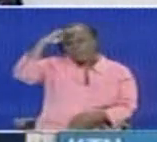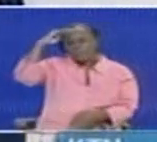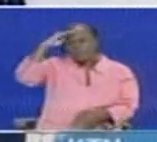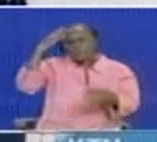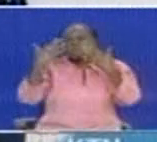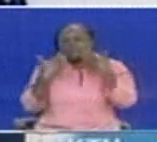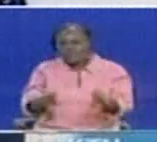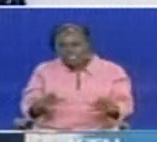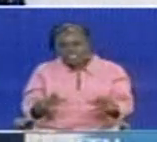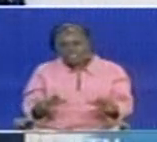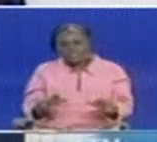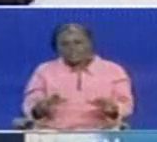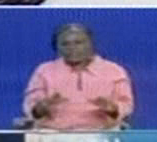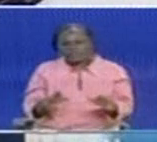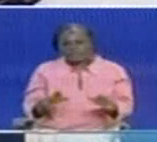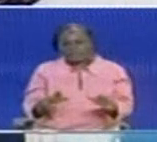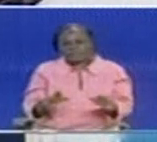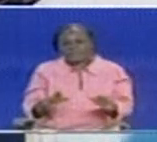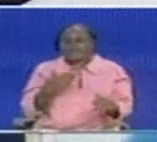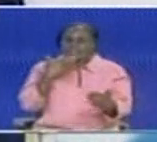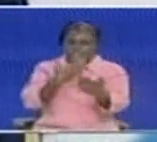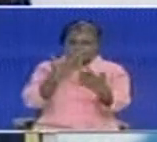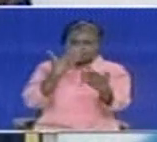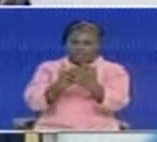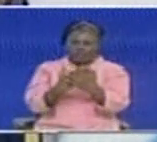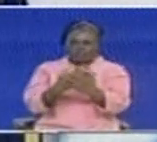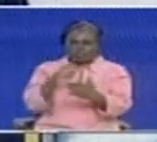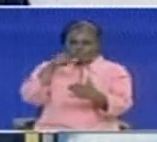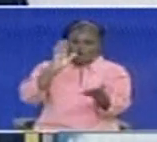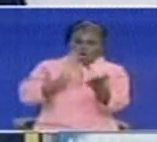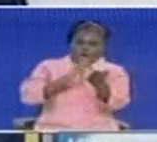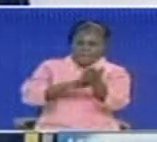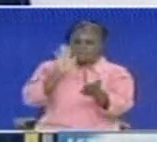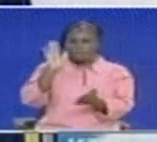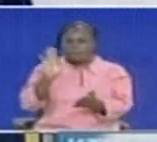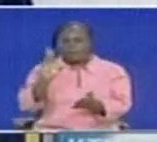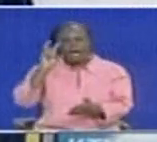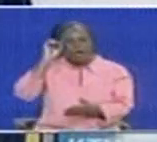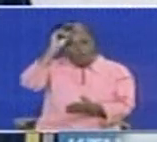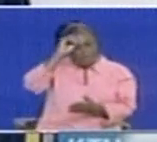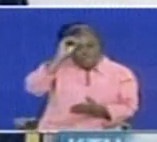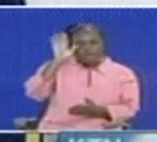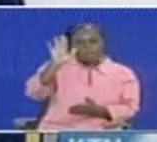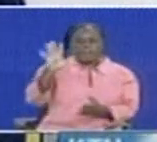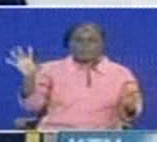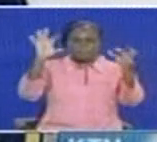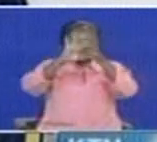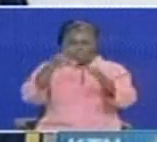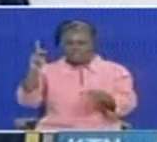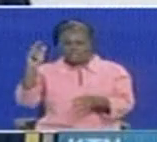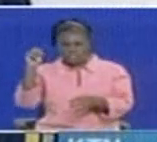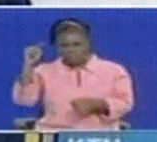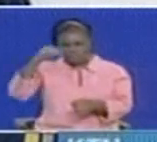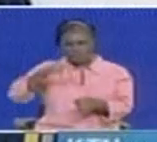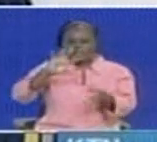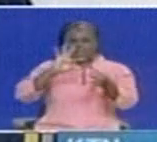Big shame. Hashtag BQ. Well, thank you very much for your comments and your opinions and for joining us for KTN Prime this